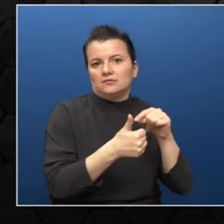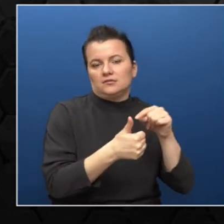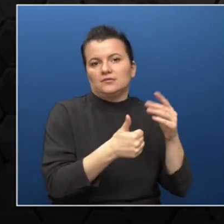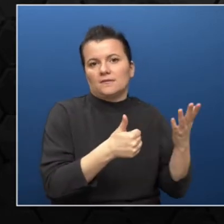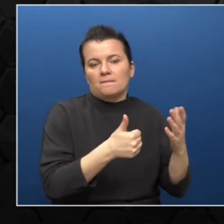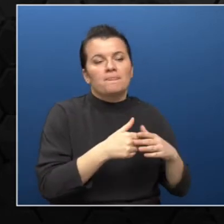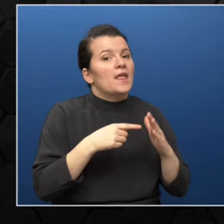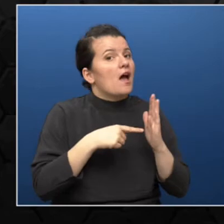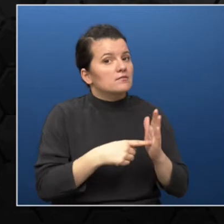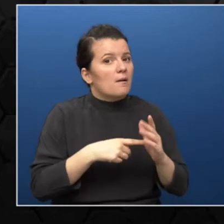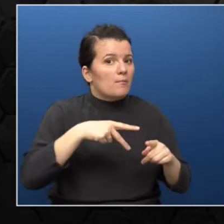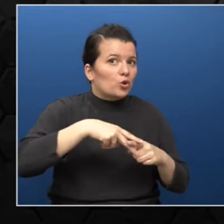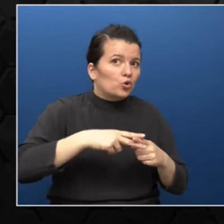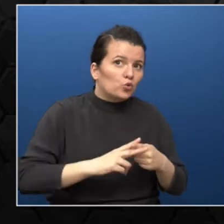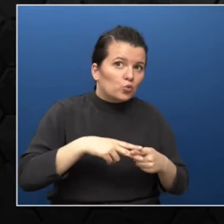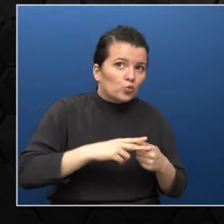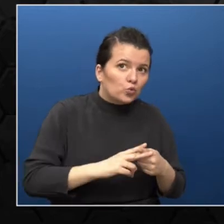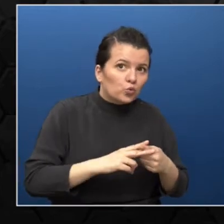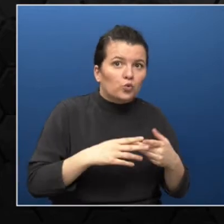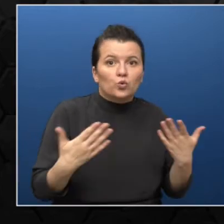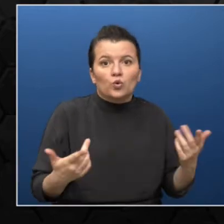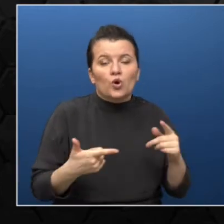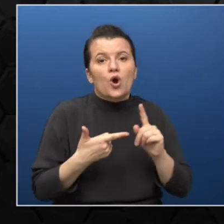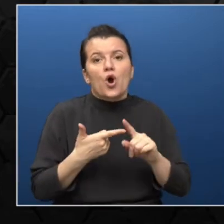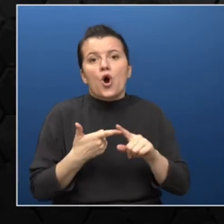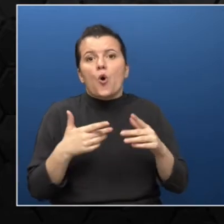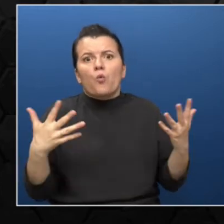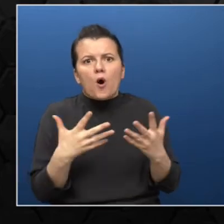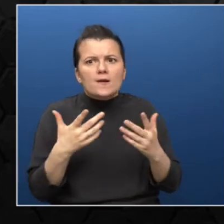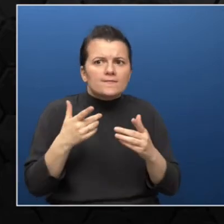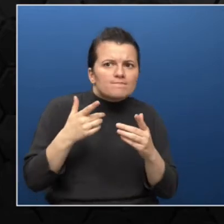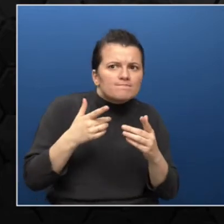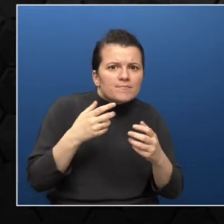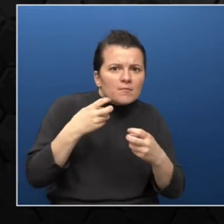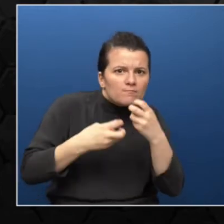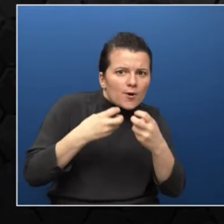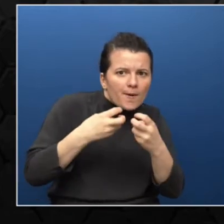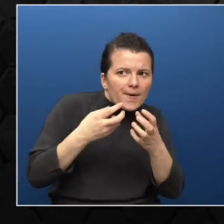tools and which solutions you should apply to solve your project.